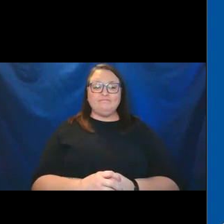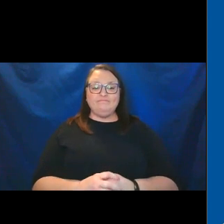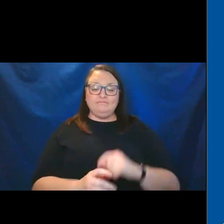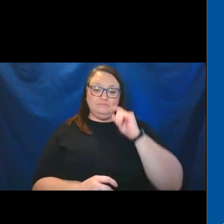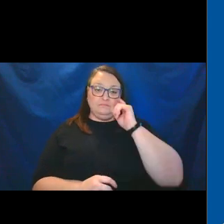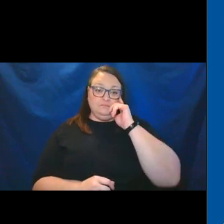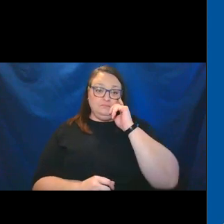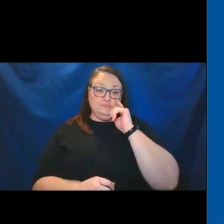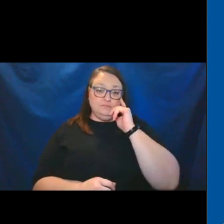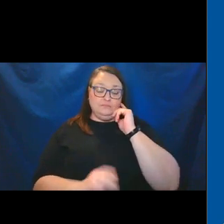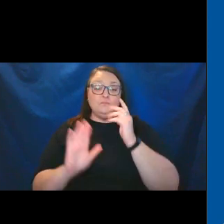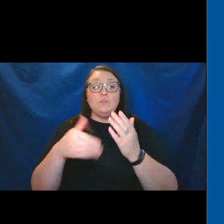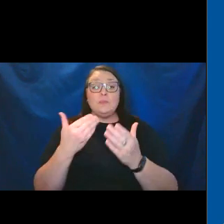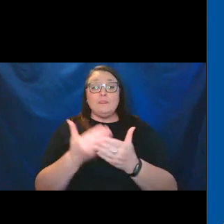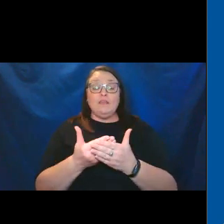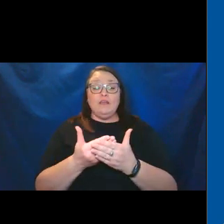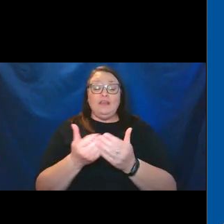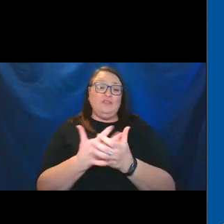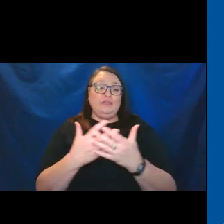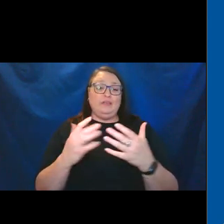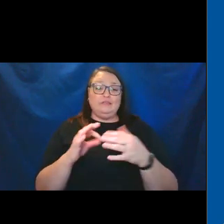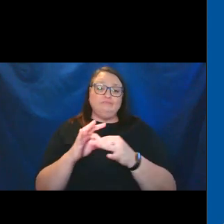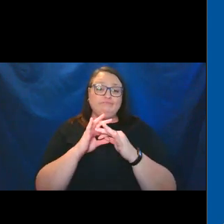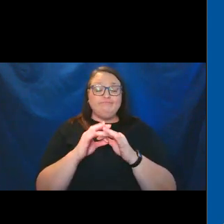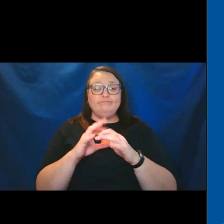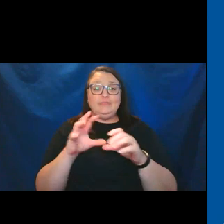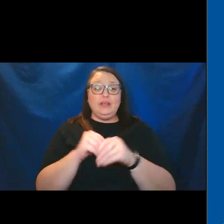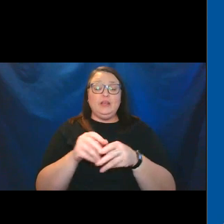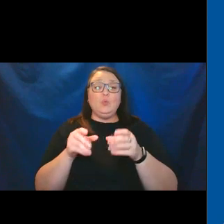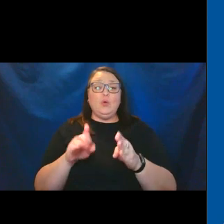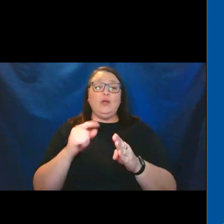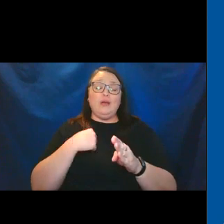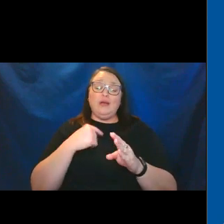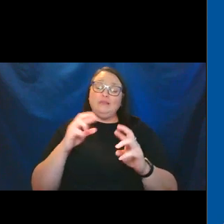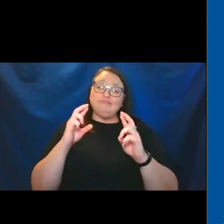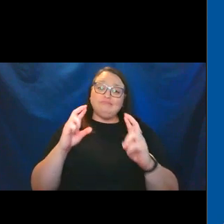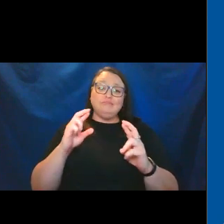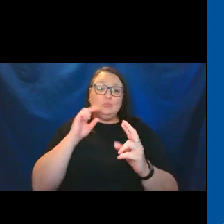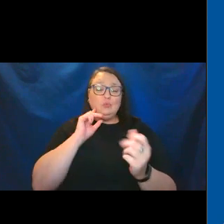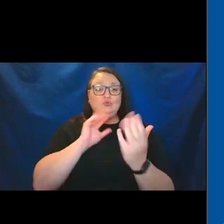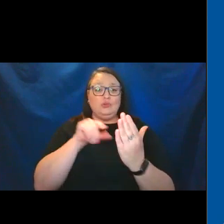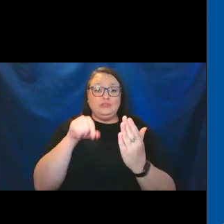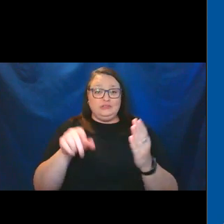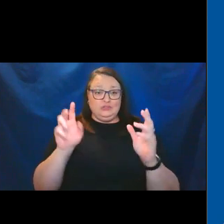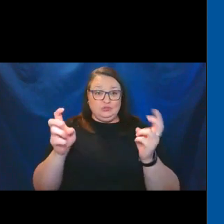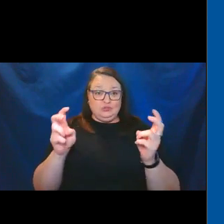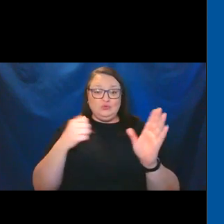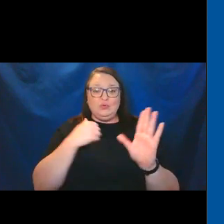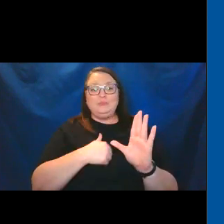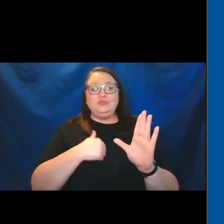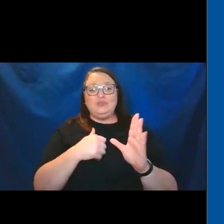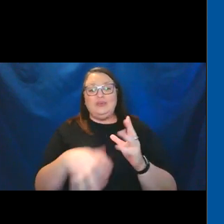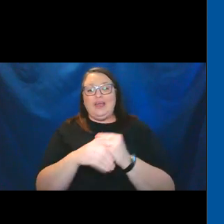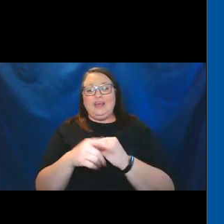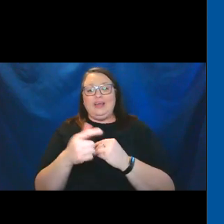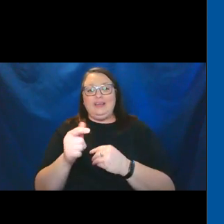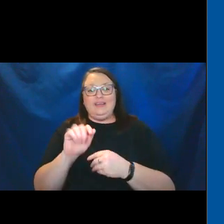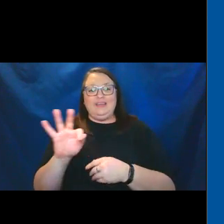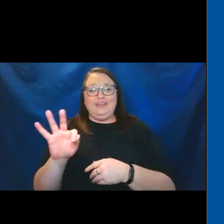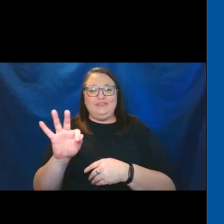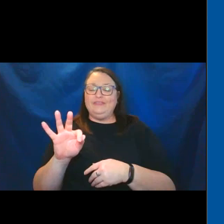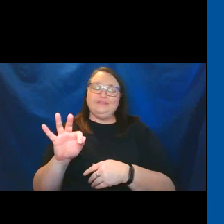So all of this is coming together in a way that I hope will address this issue. And I'm so sorry, I included a GIF, which obviously doesn't work in